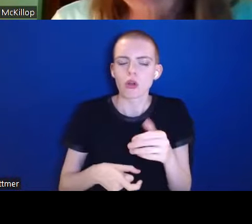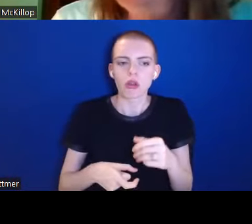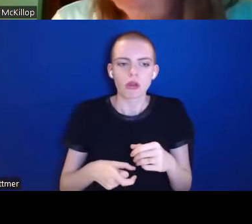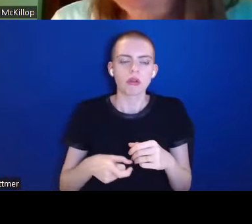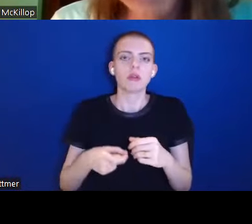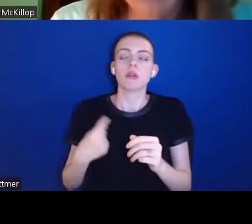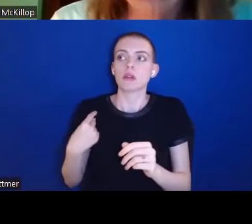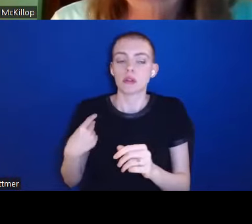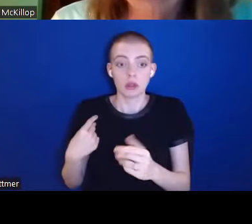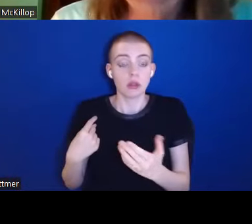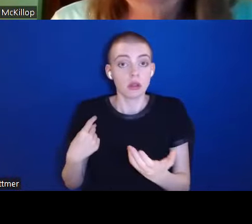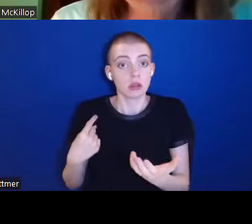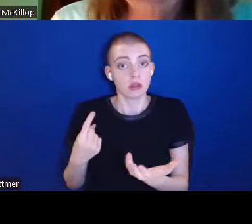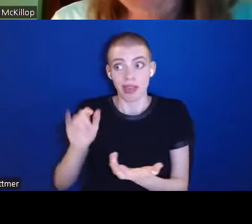out